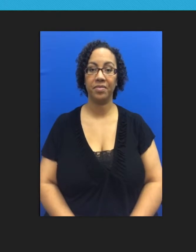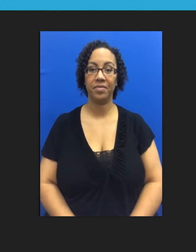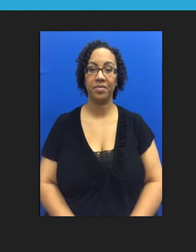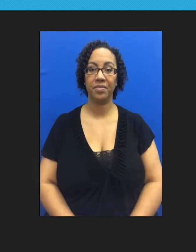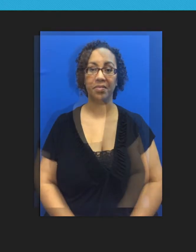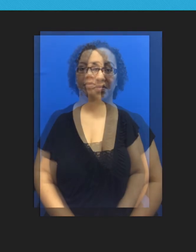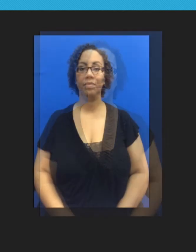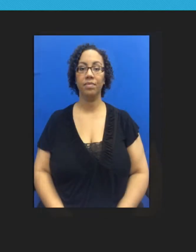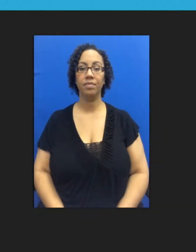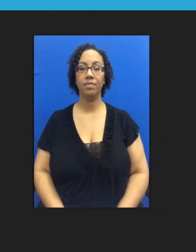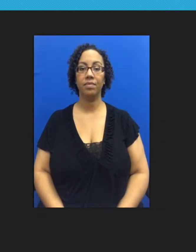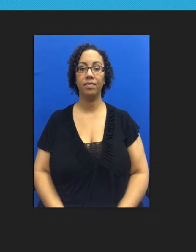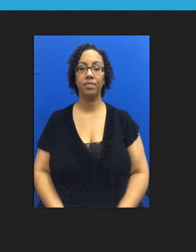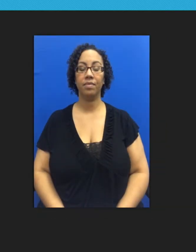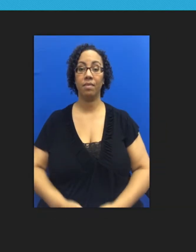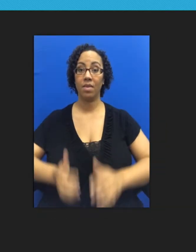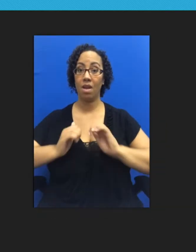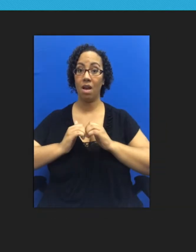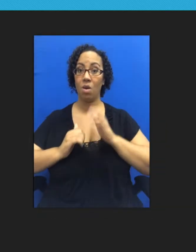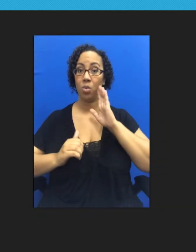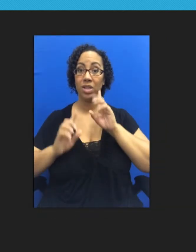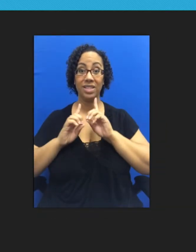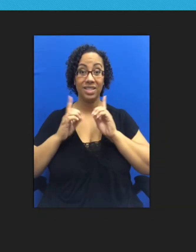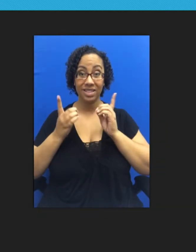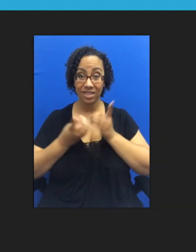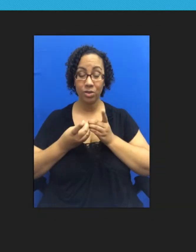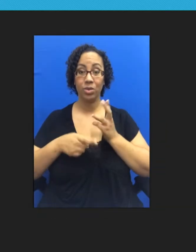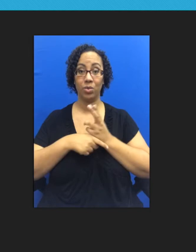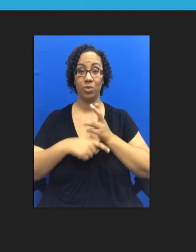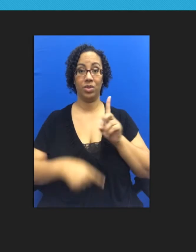their motivation towards growth.